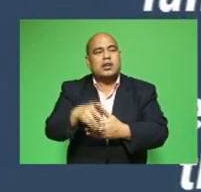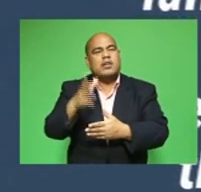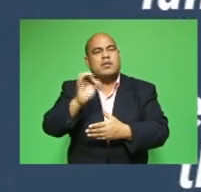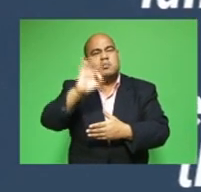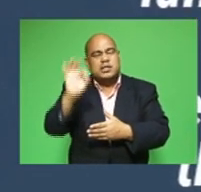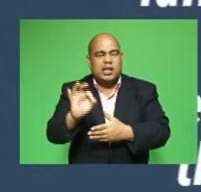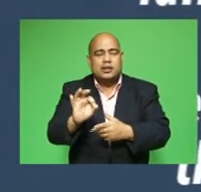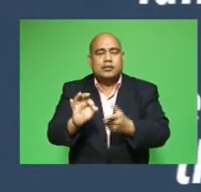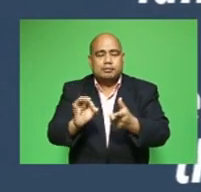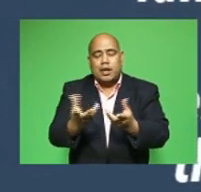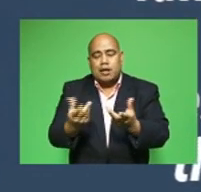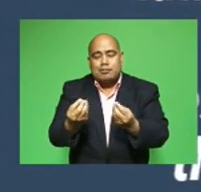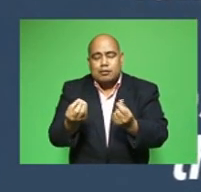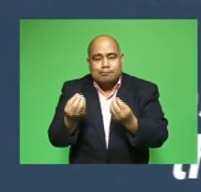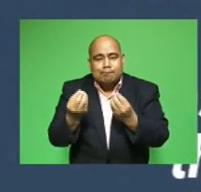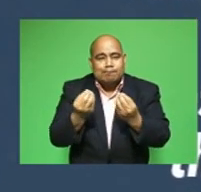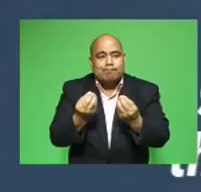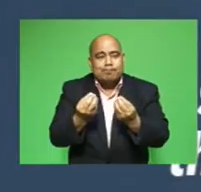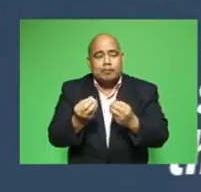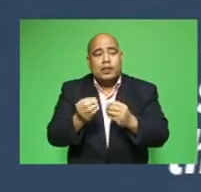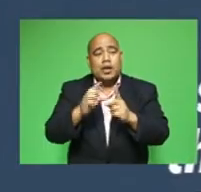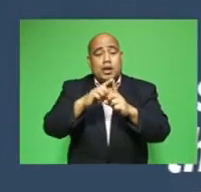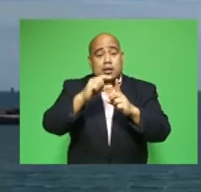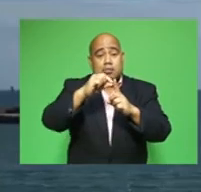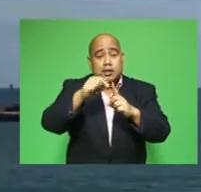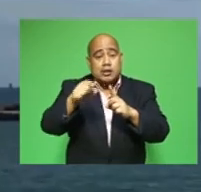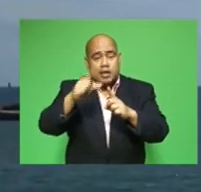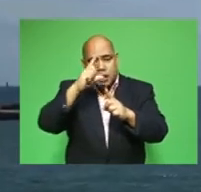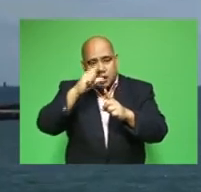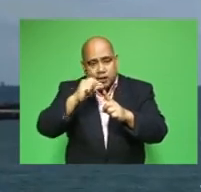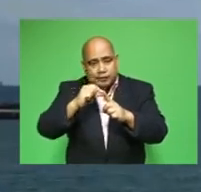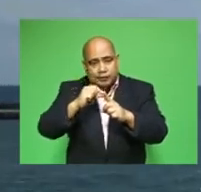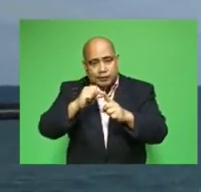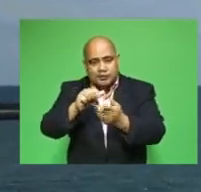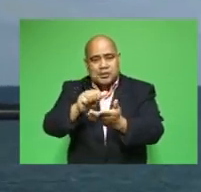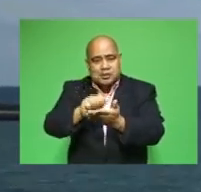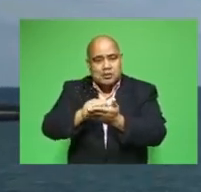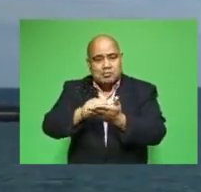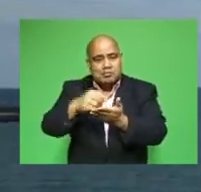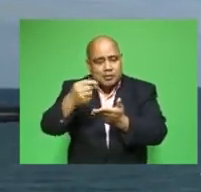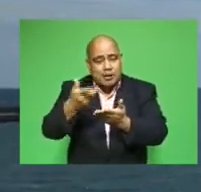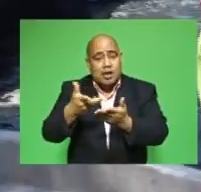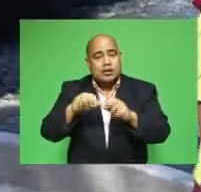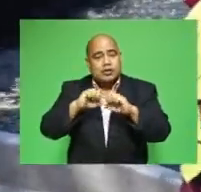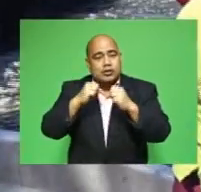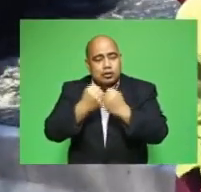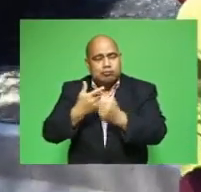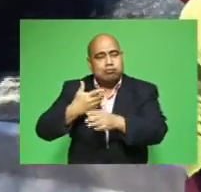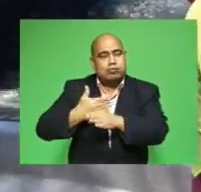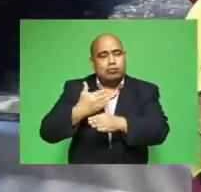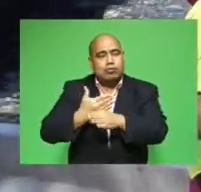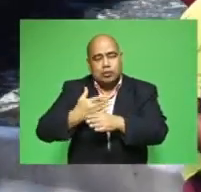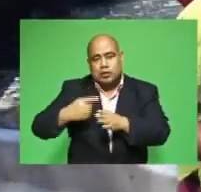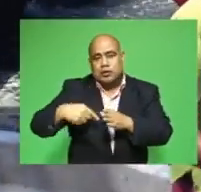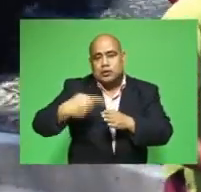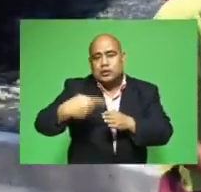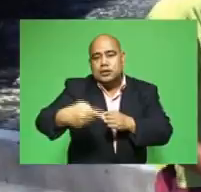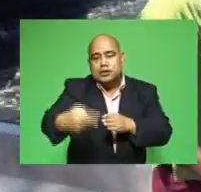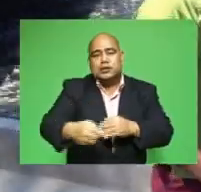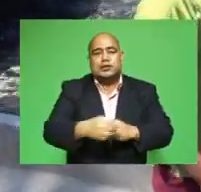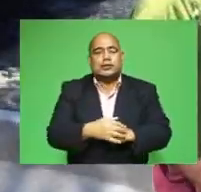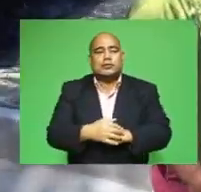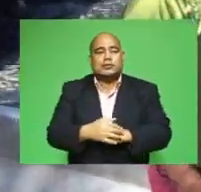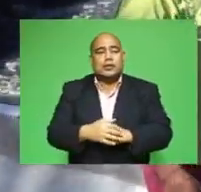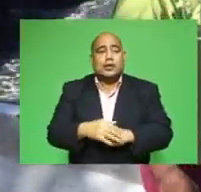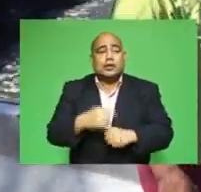value of our GDPs to maintain our social and economic orders. He highlights that with our traditional revenue sources